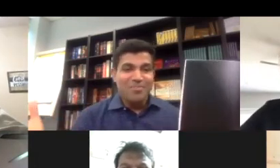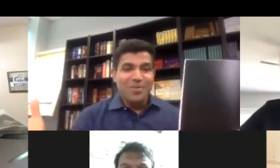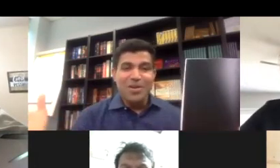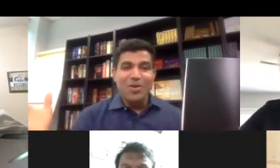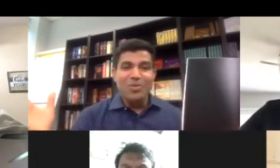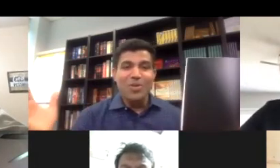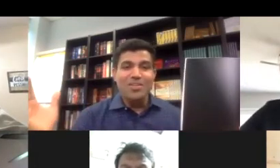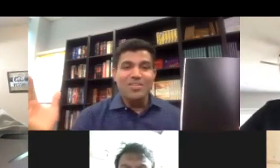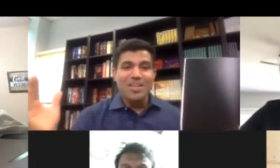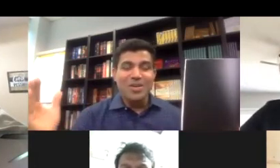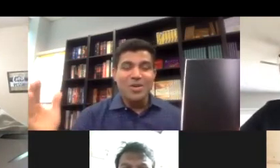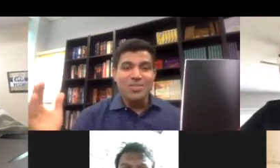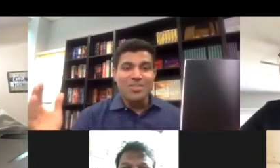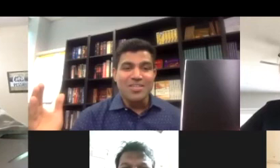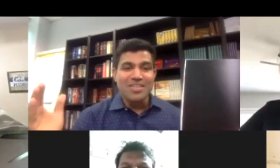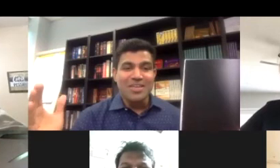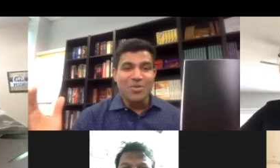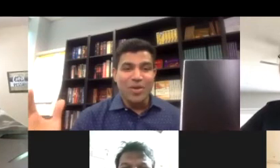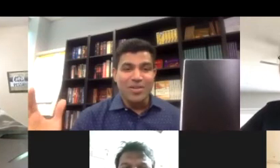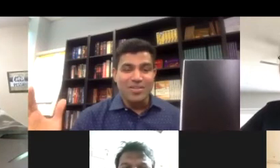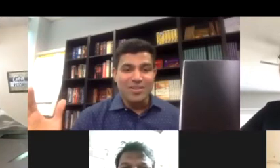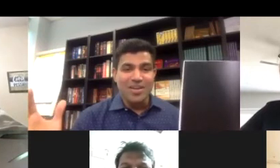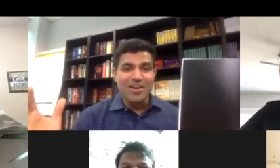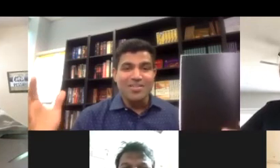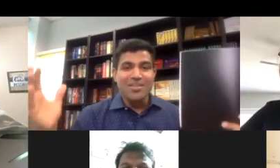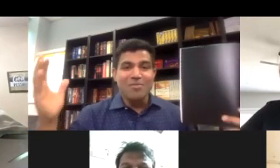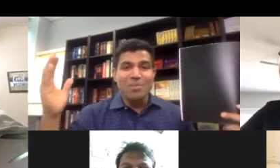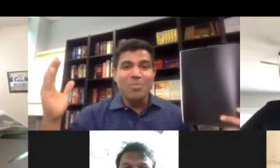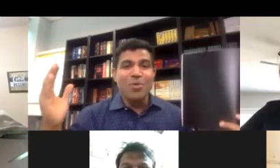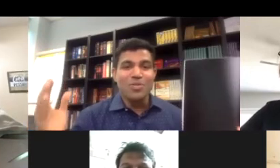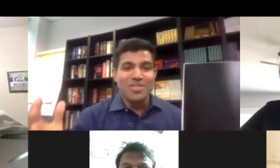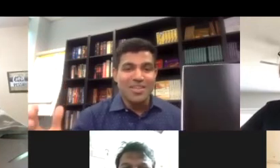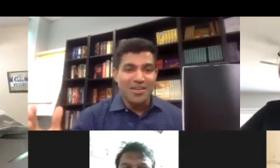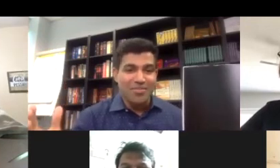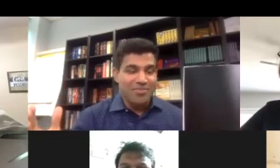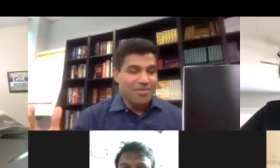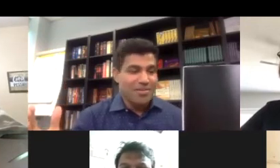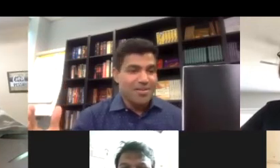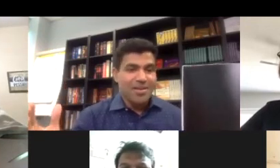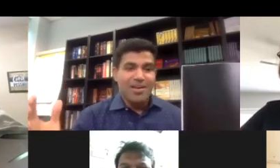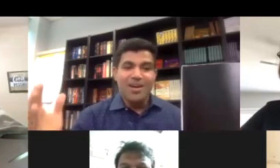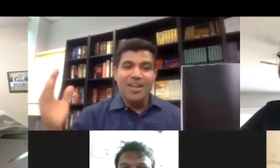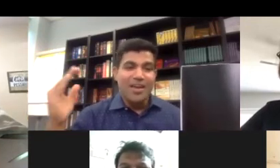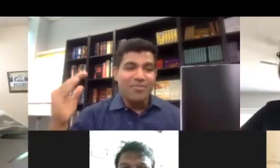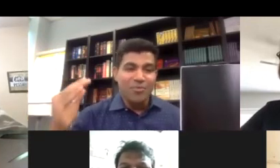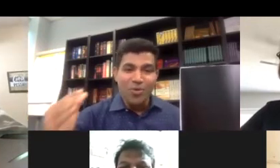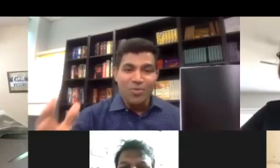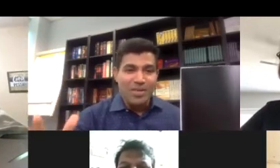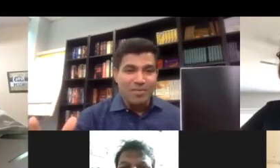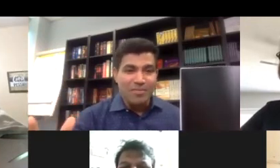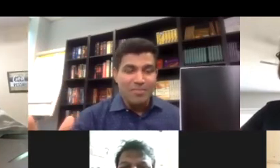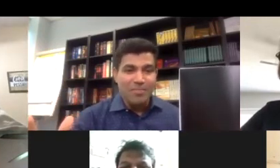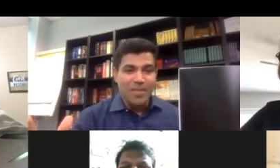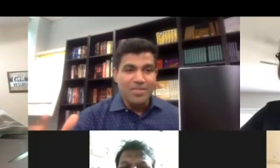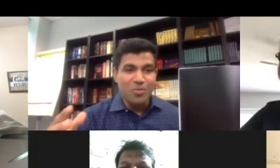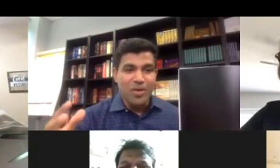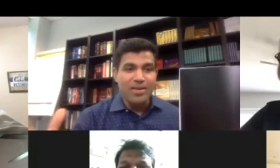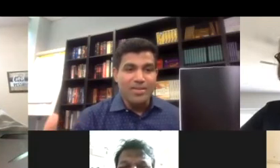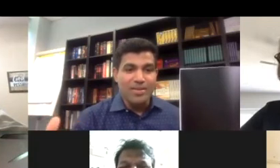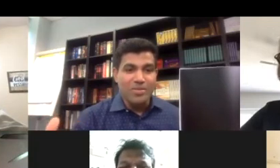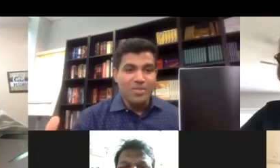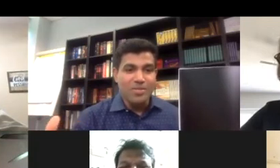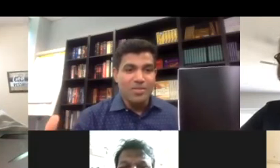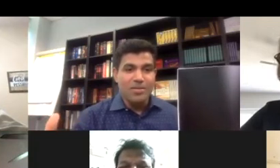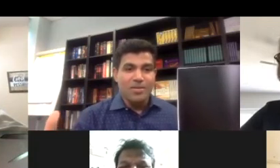Because we are always in a constant innovation. God is giving me more stuff and I flow with Him. That's the